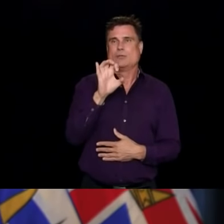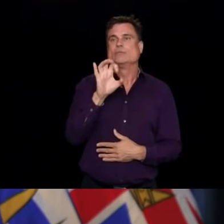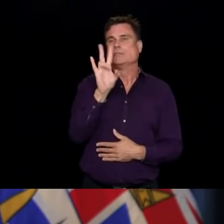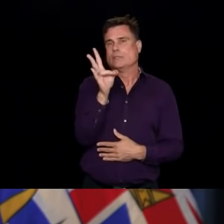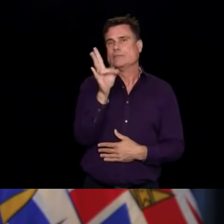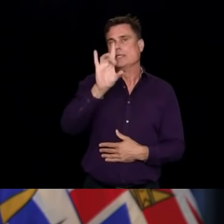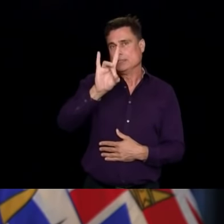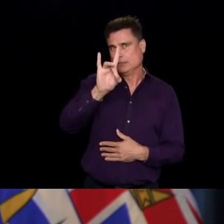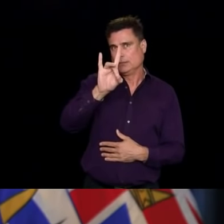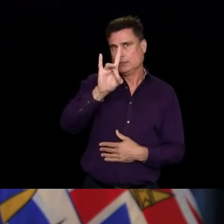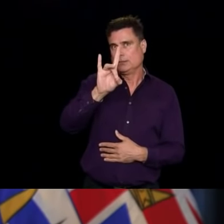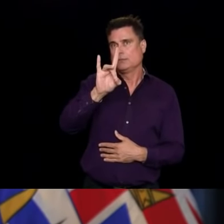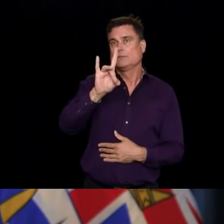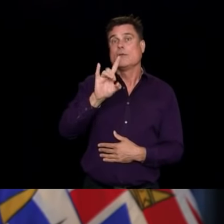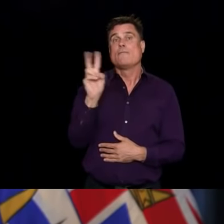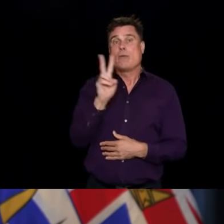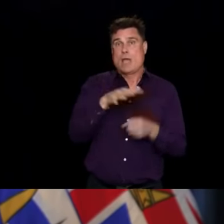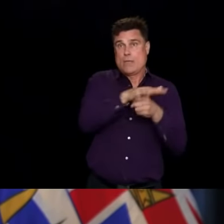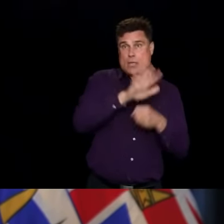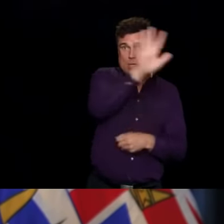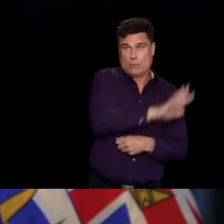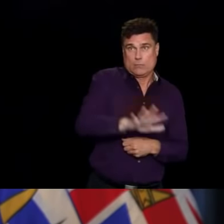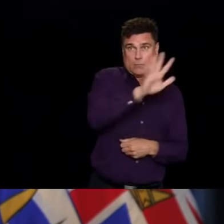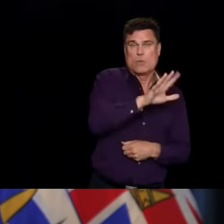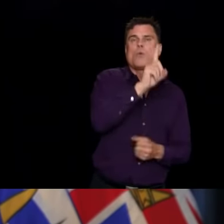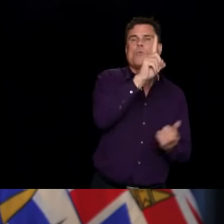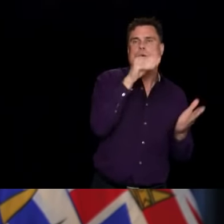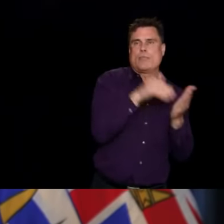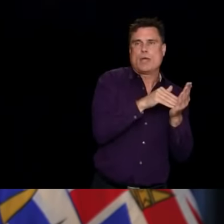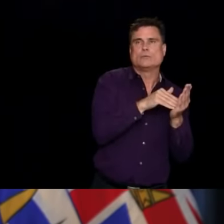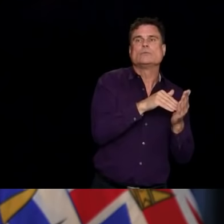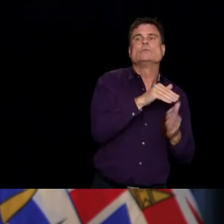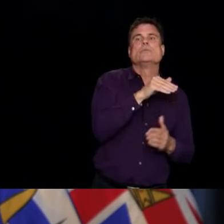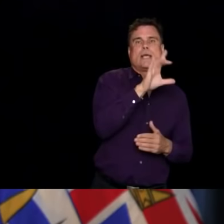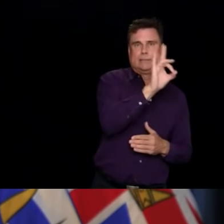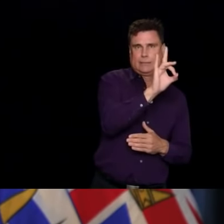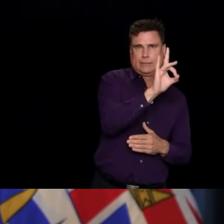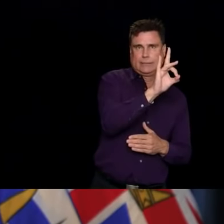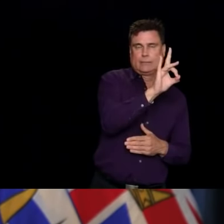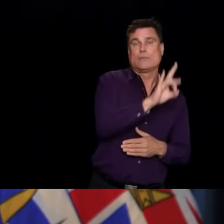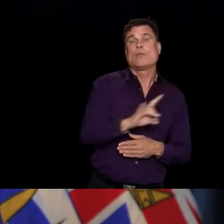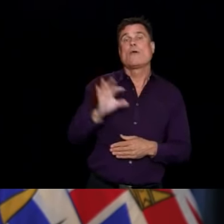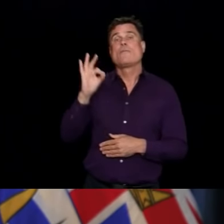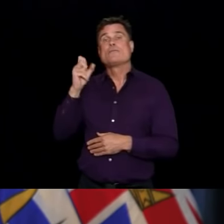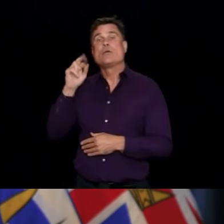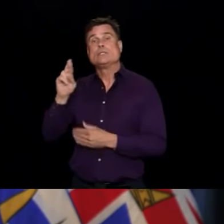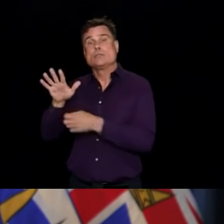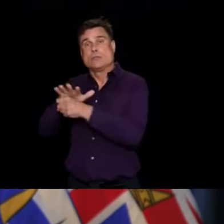2,978 people. That includes 1,008 people in the Vancouver Coastal Health Region,